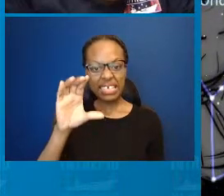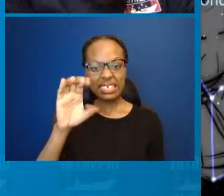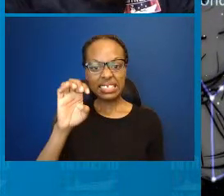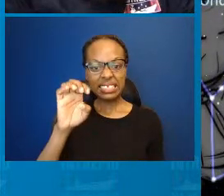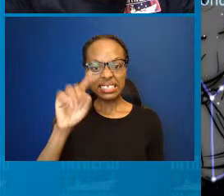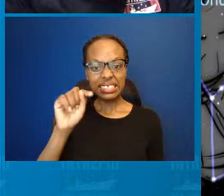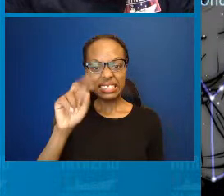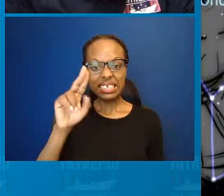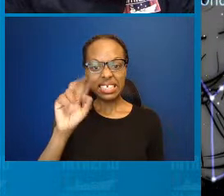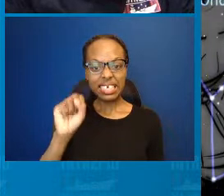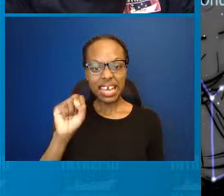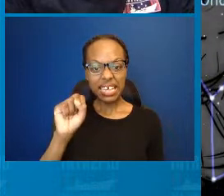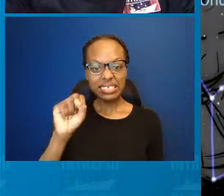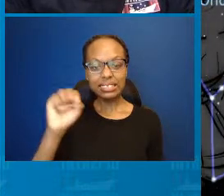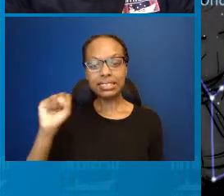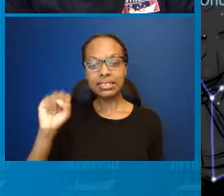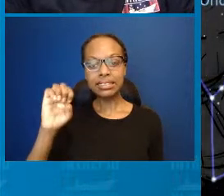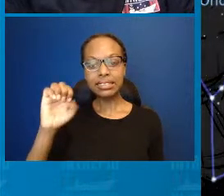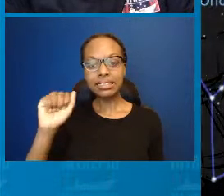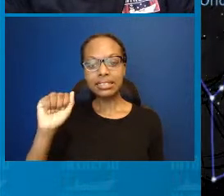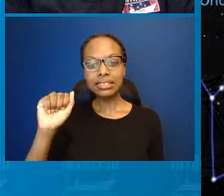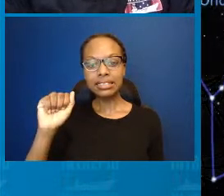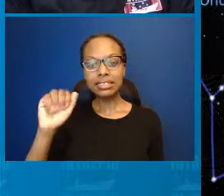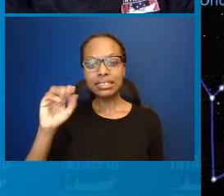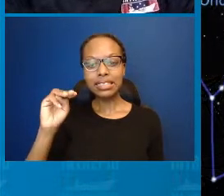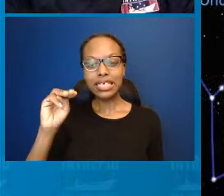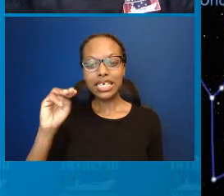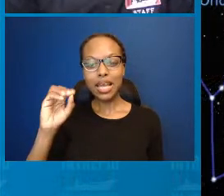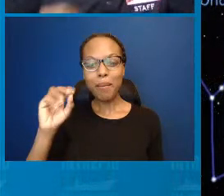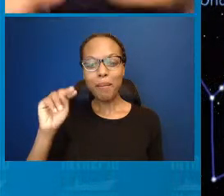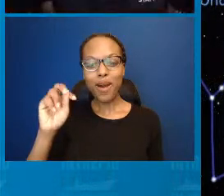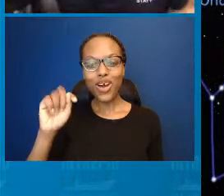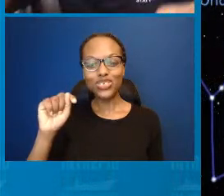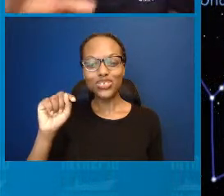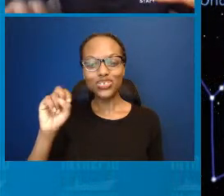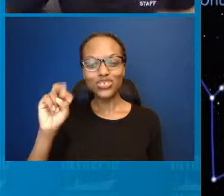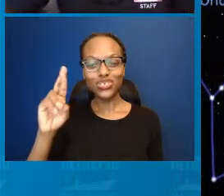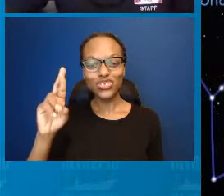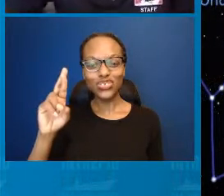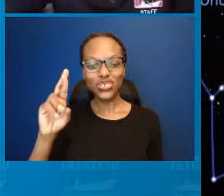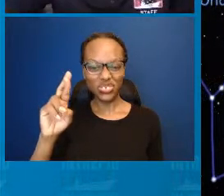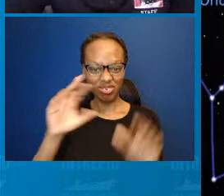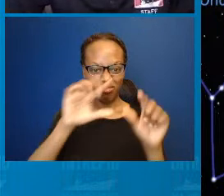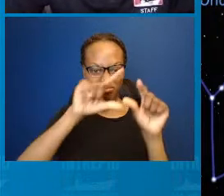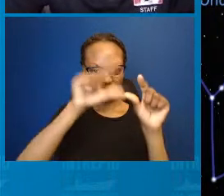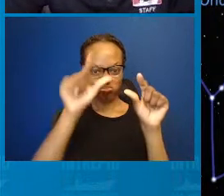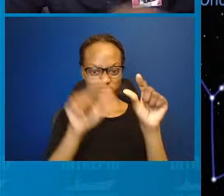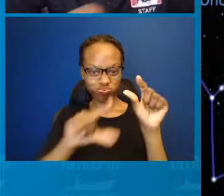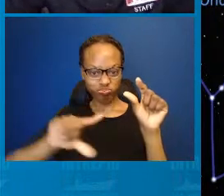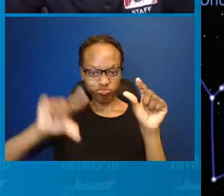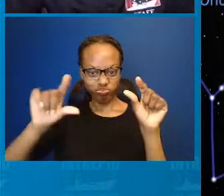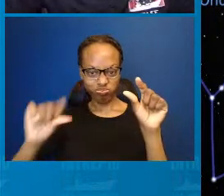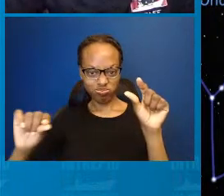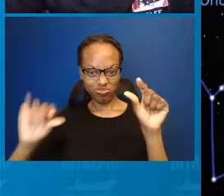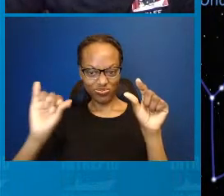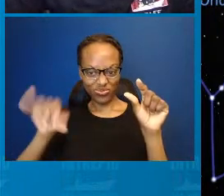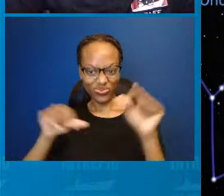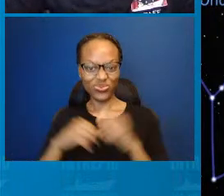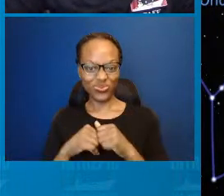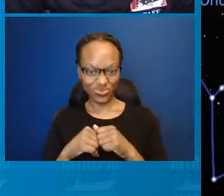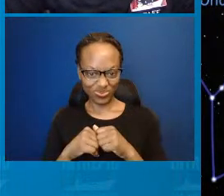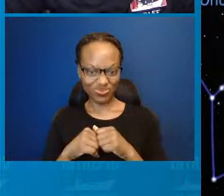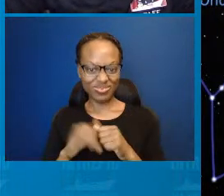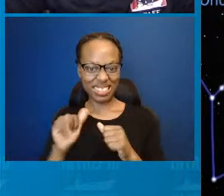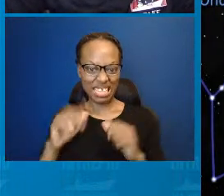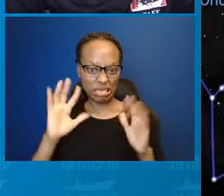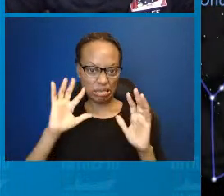like to look at Cetus without the artwork for a while, just to see what his body kind of looks like, right? Yeah, good job. So this